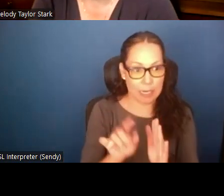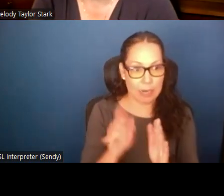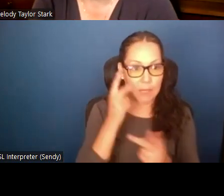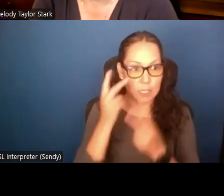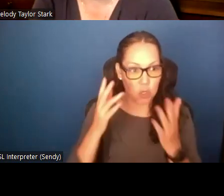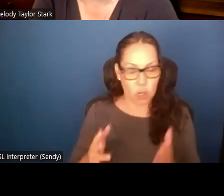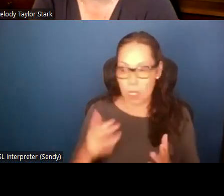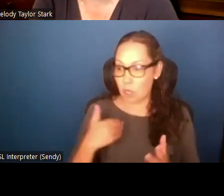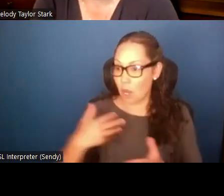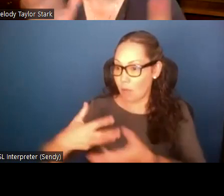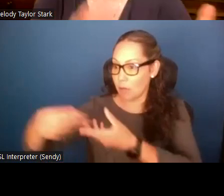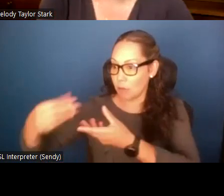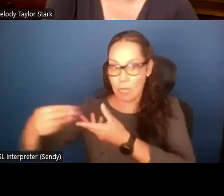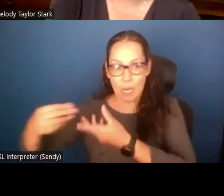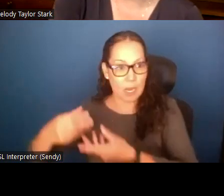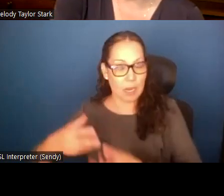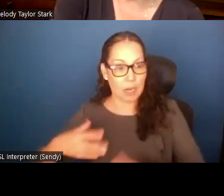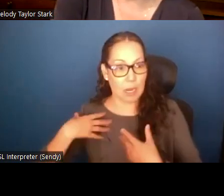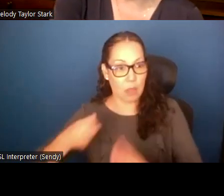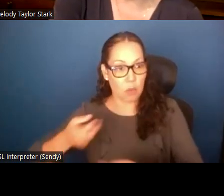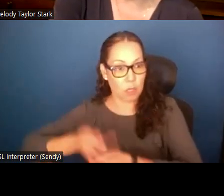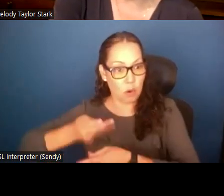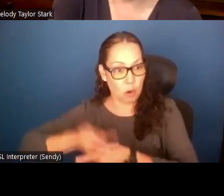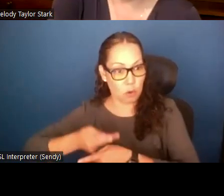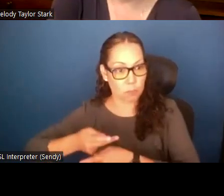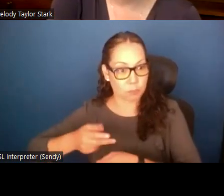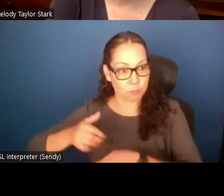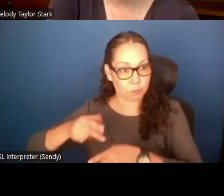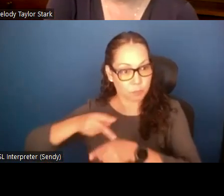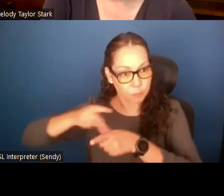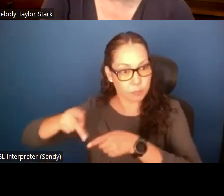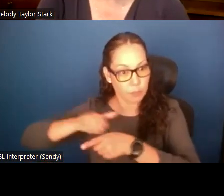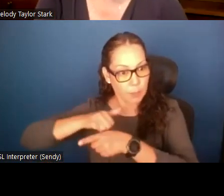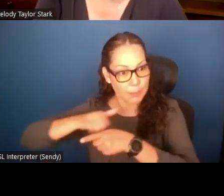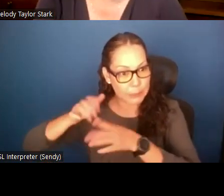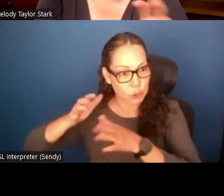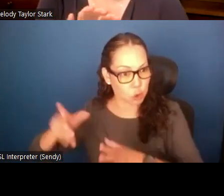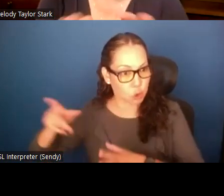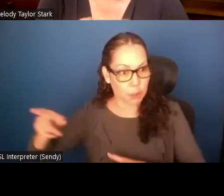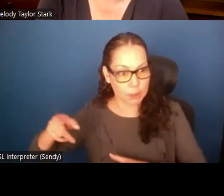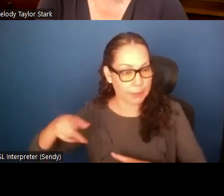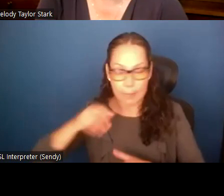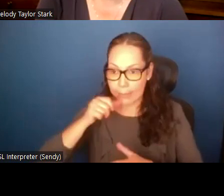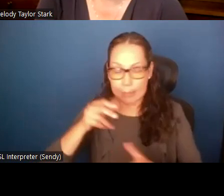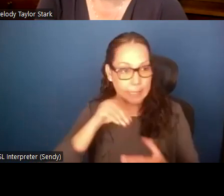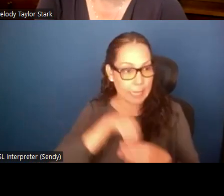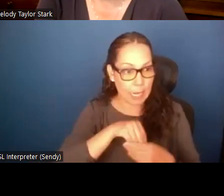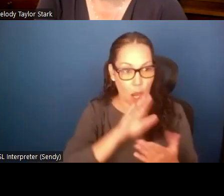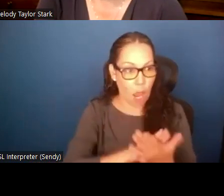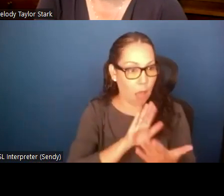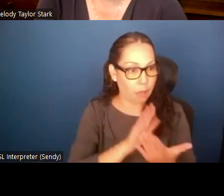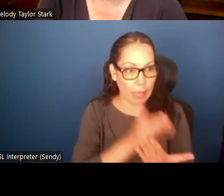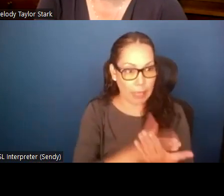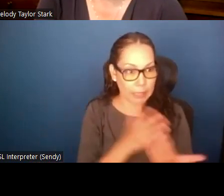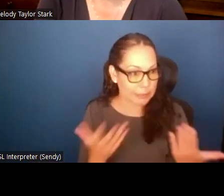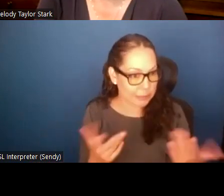healthcare practitioner coming in, but they're not on the resident designated visitor list. So perhaps there needs to be